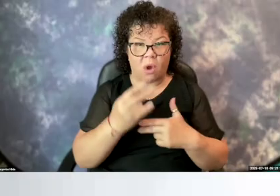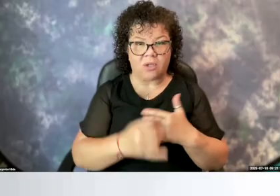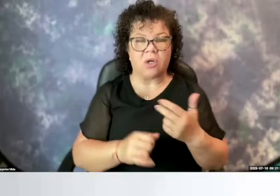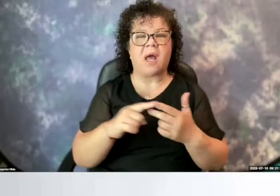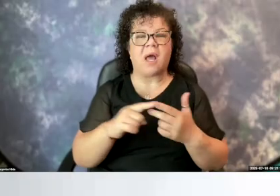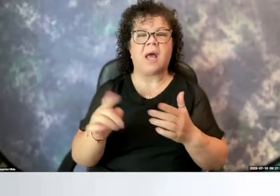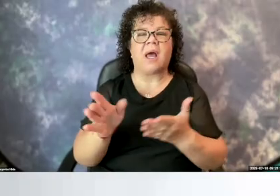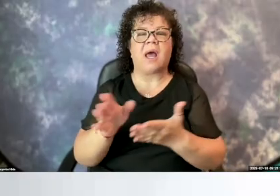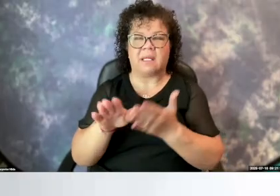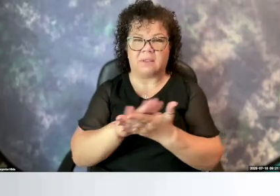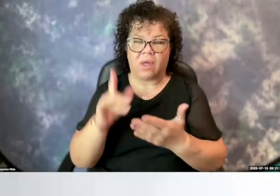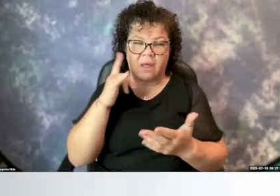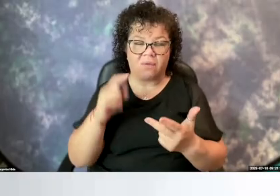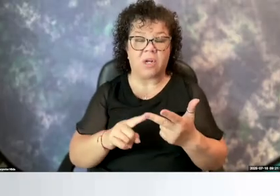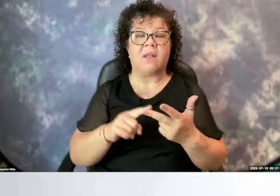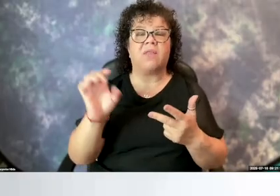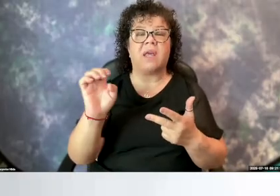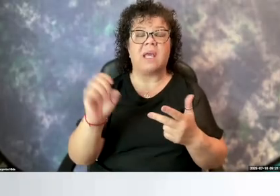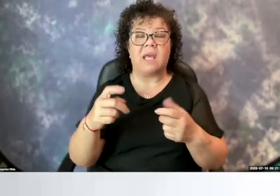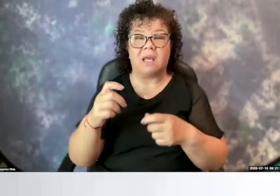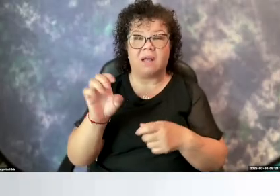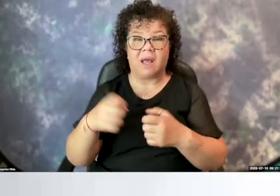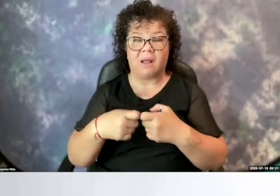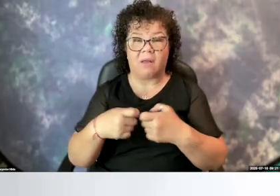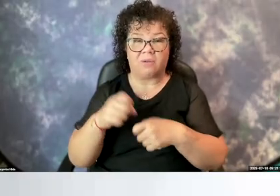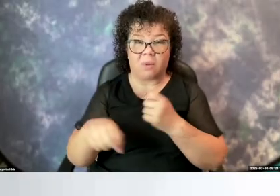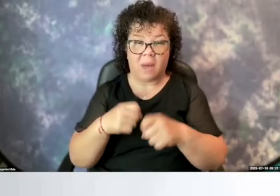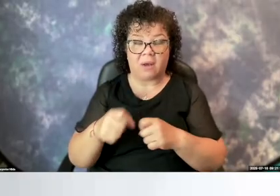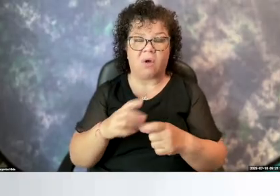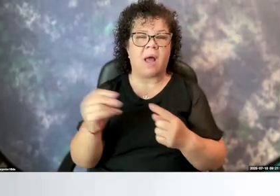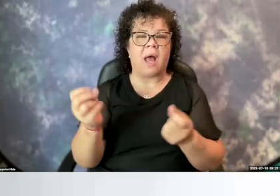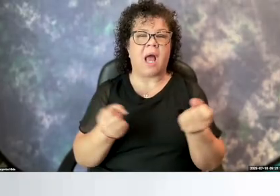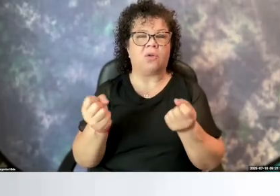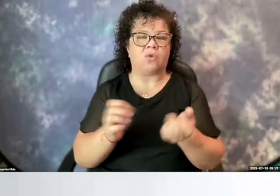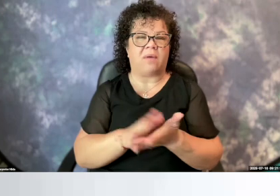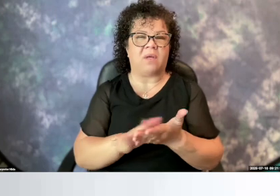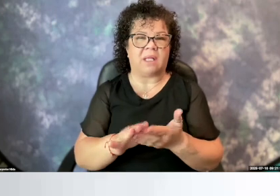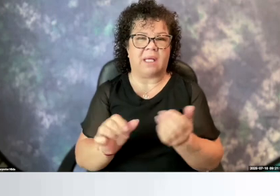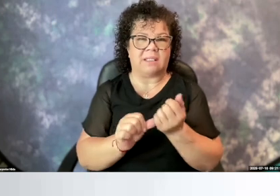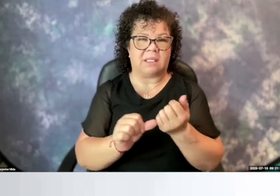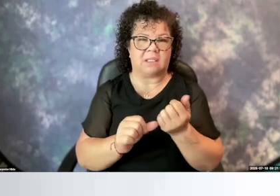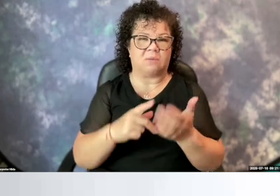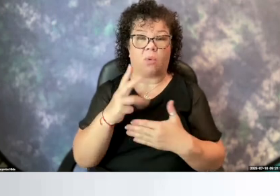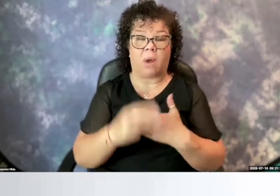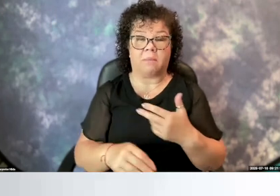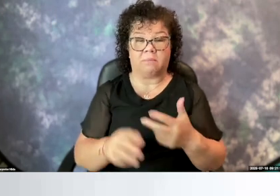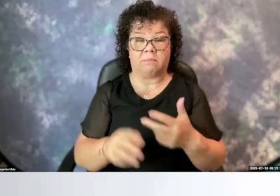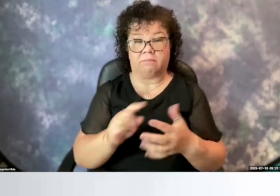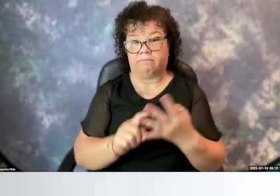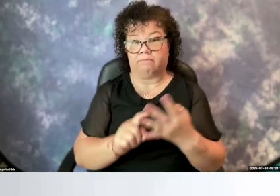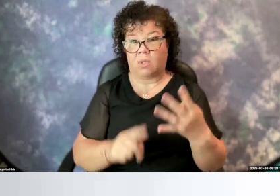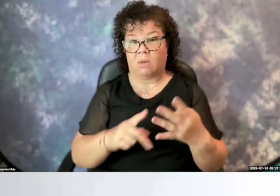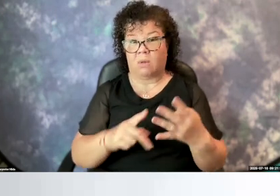Project, California Integrated Travel Project, Access Clean California, California E-Bike Incentive Project, Clean Cars for